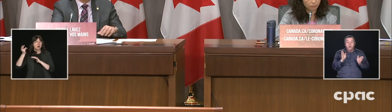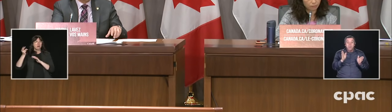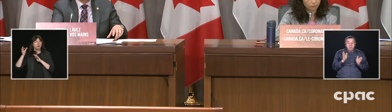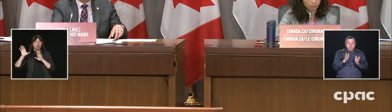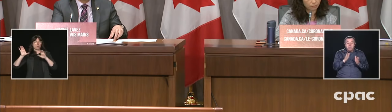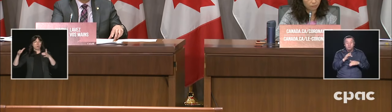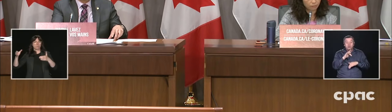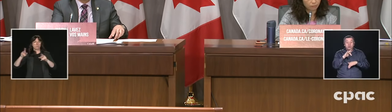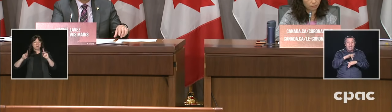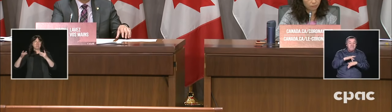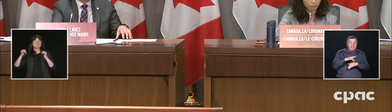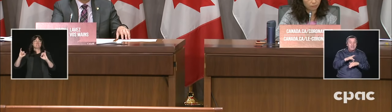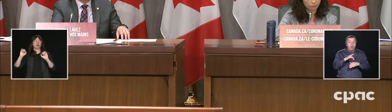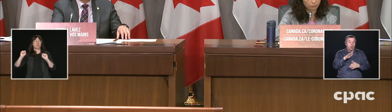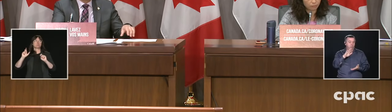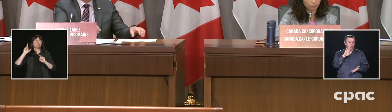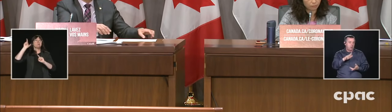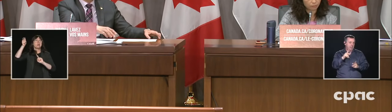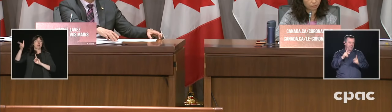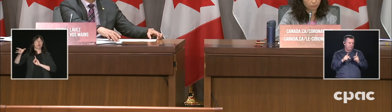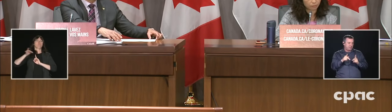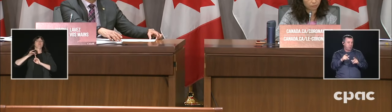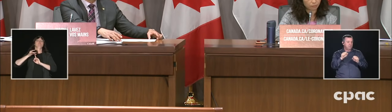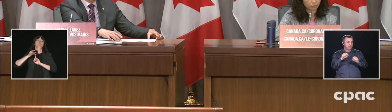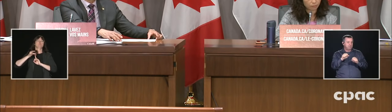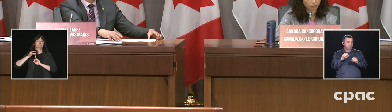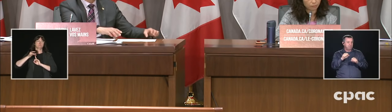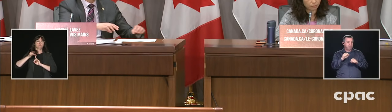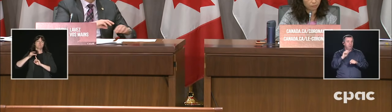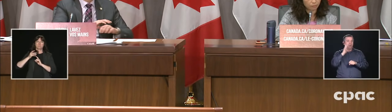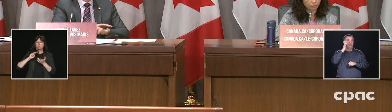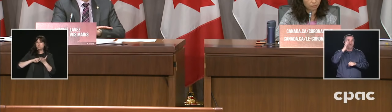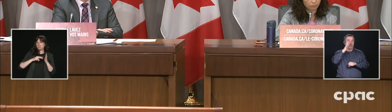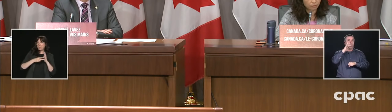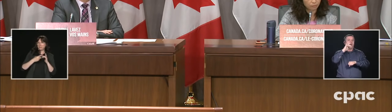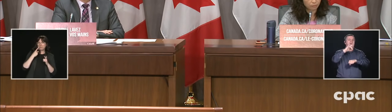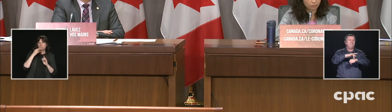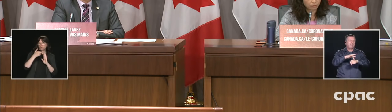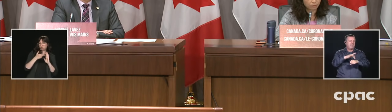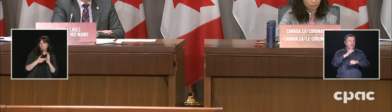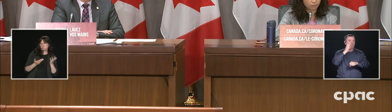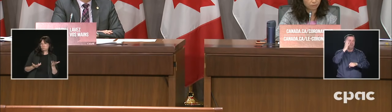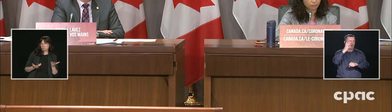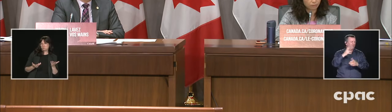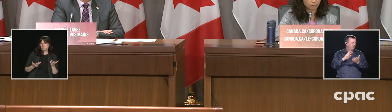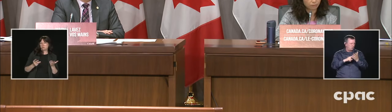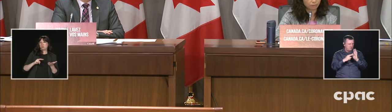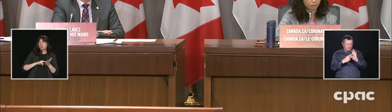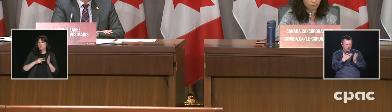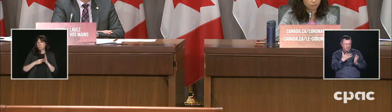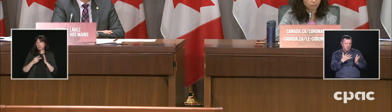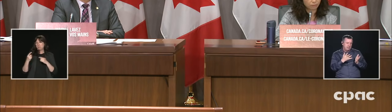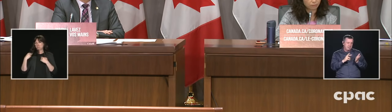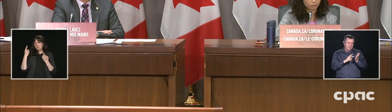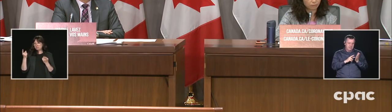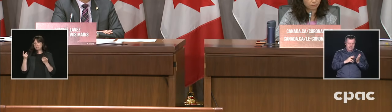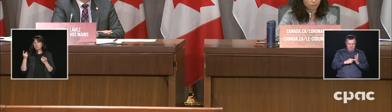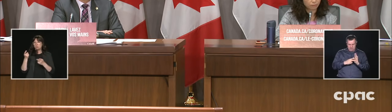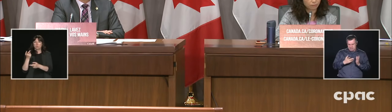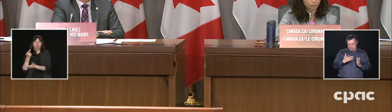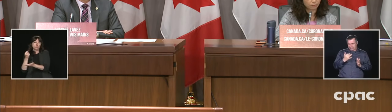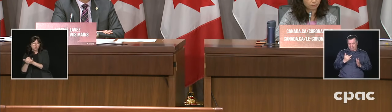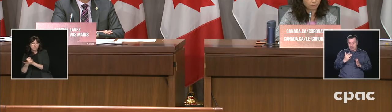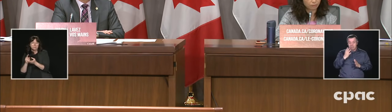later. So what does that mean for the measures? Does that mean that until we have better treatment or a vaccine, we will have this